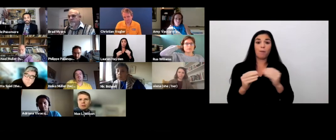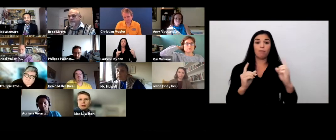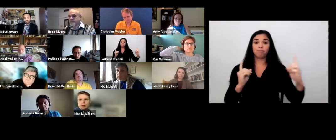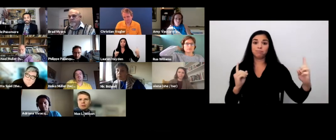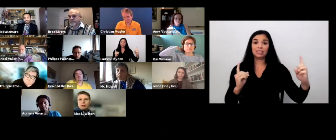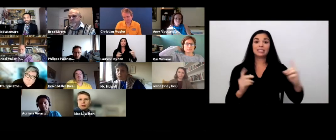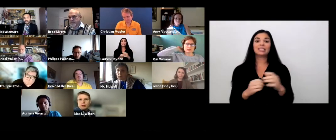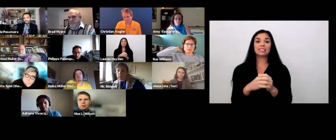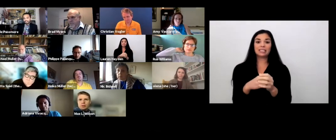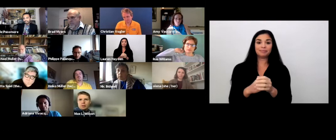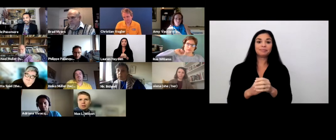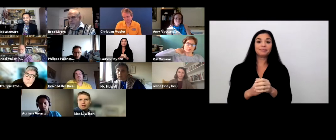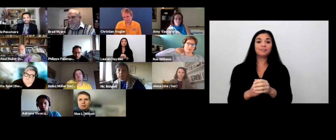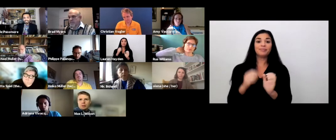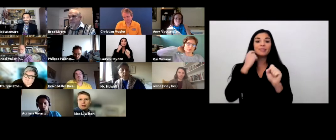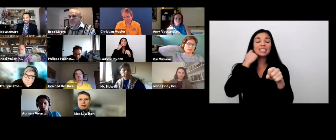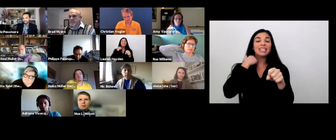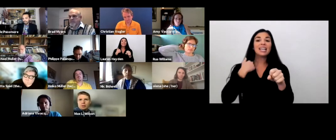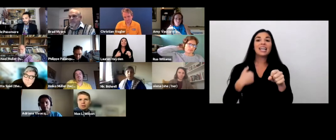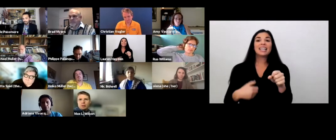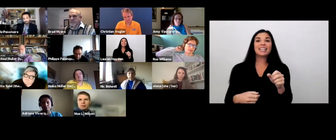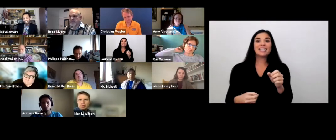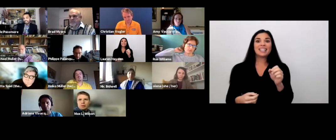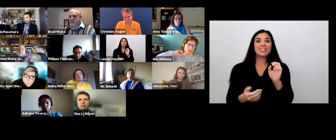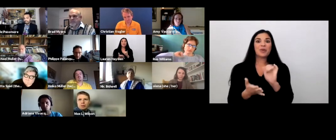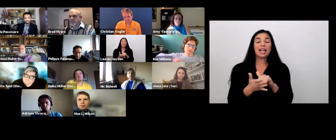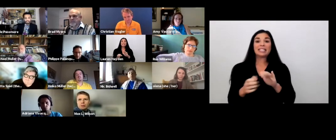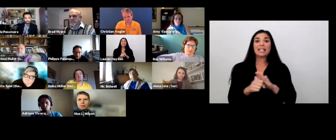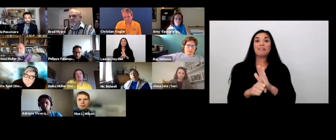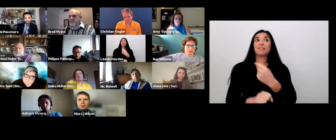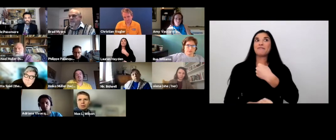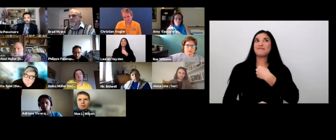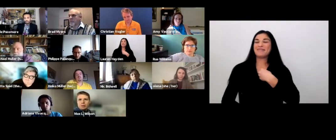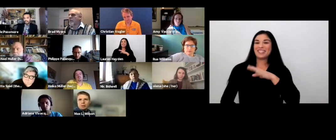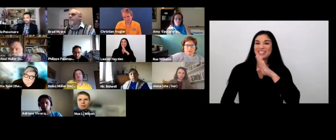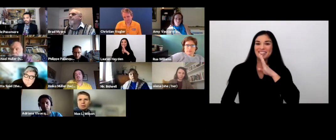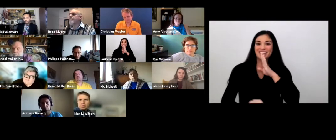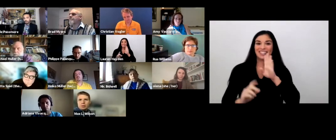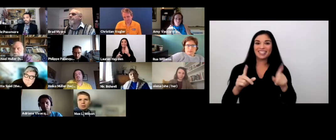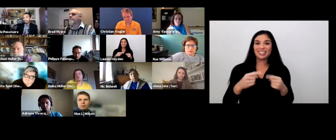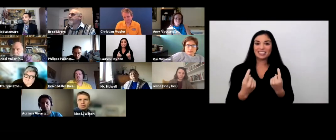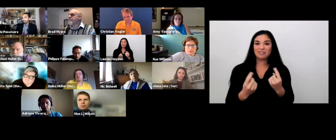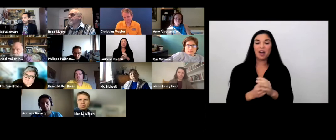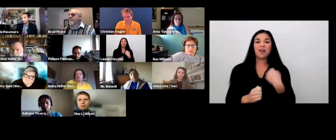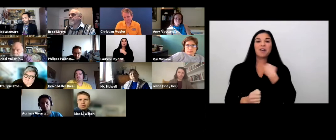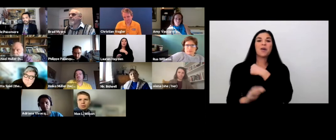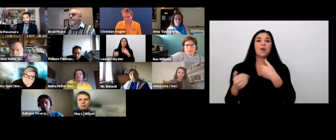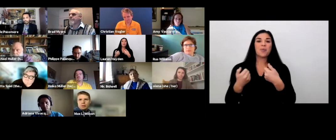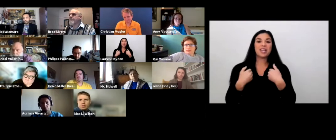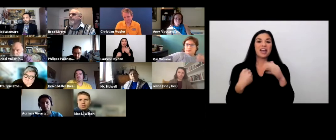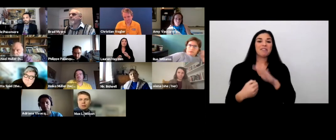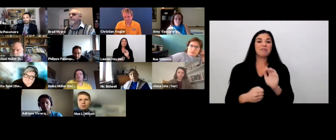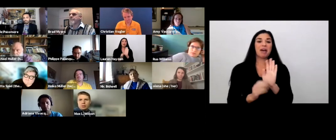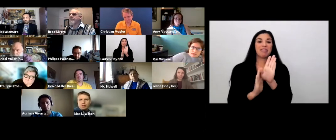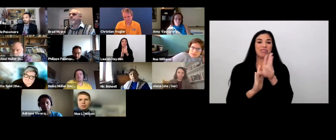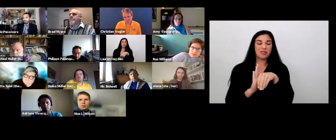And that is enough of me, I think, at this point. We have about 30 minutes